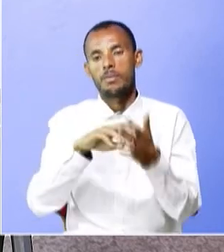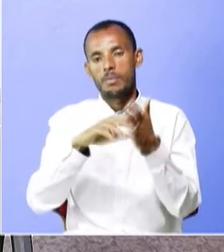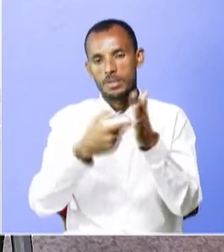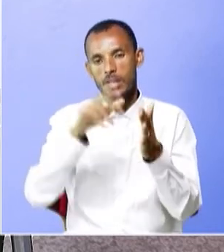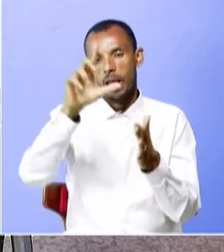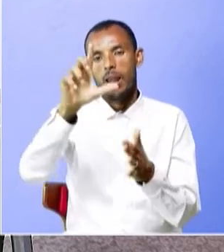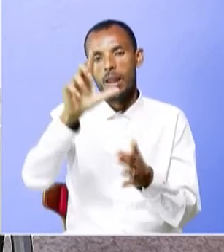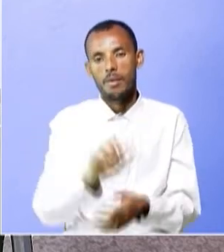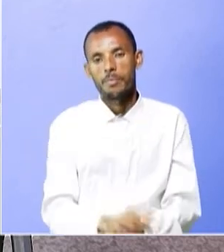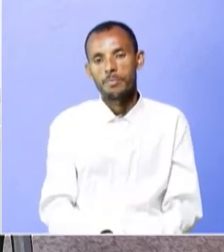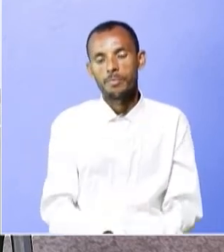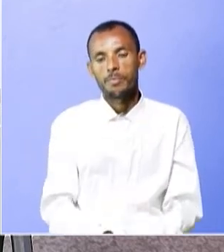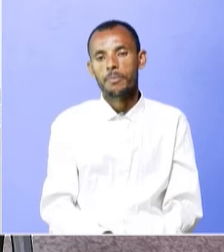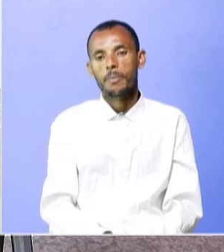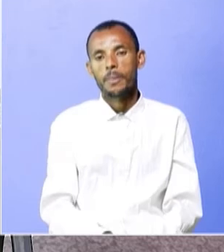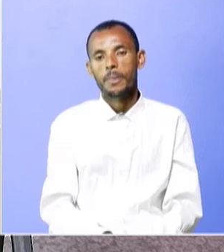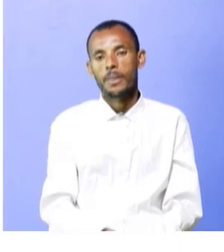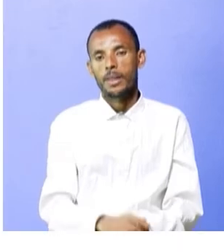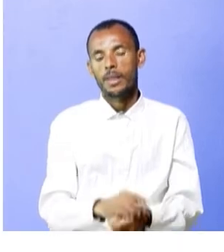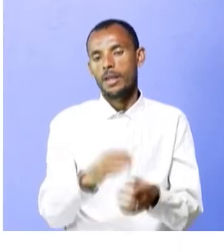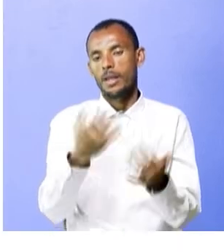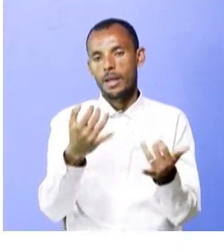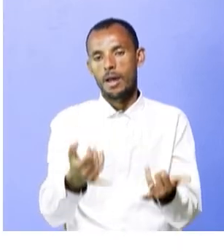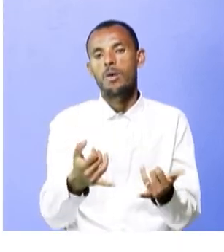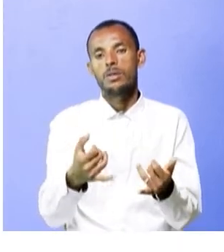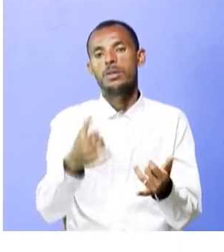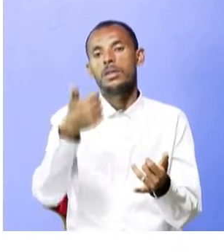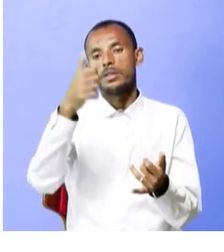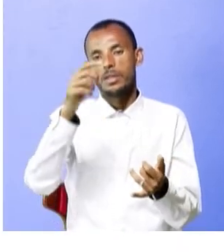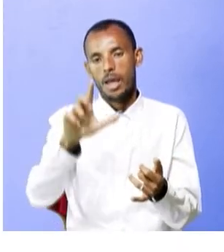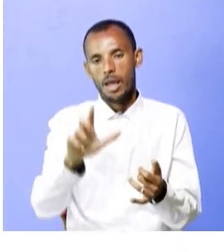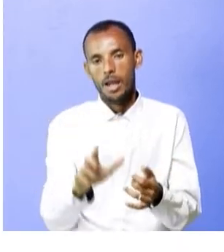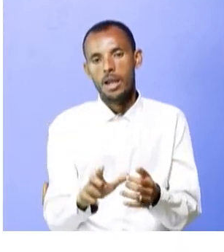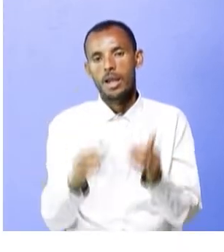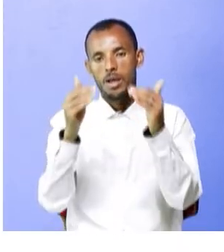faces. Now the lateral surface area